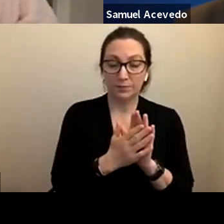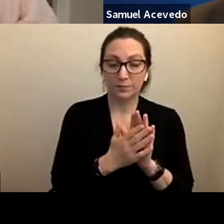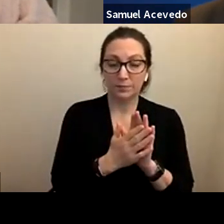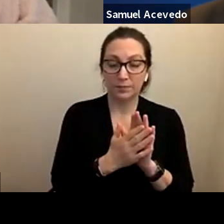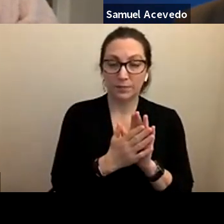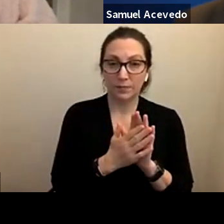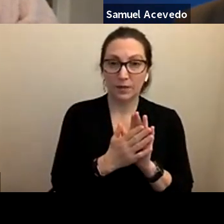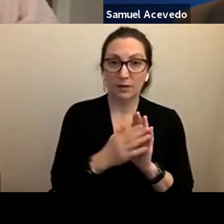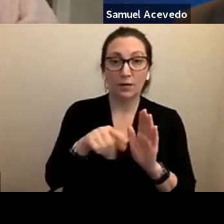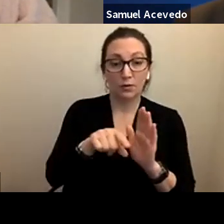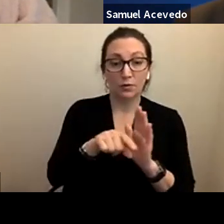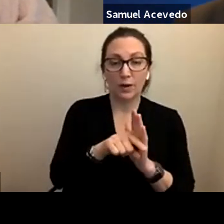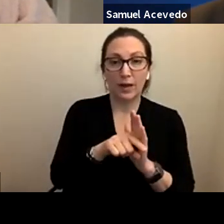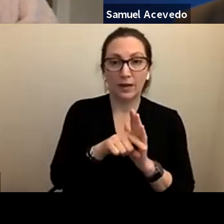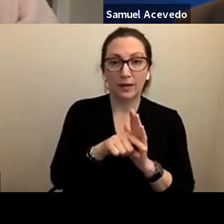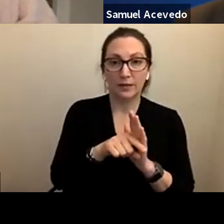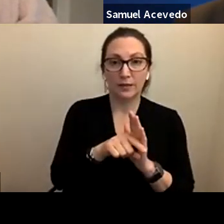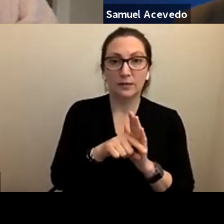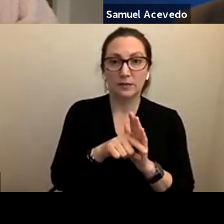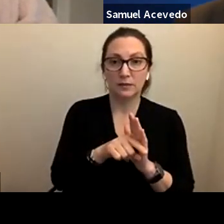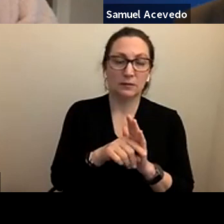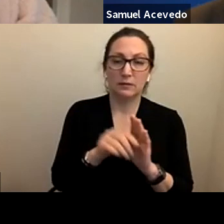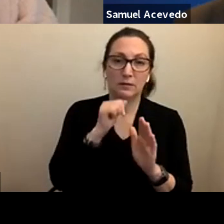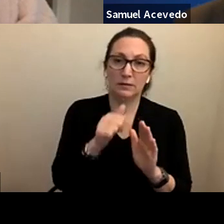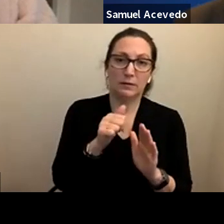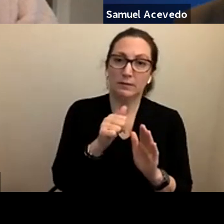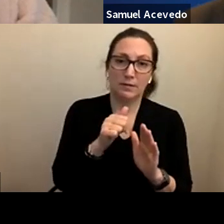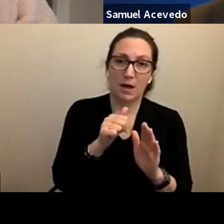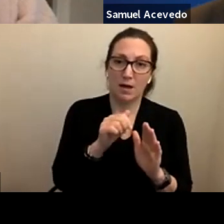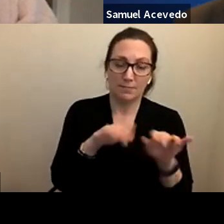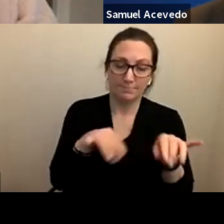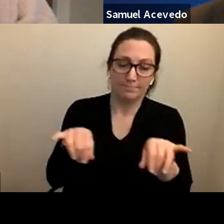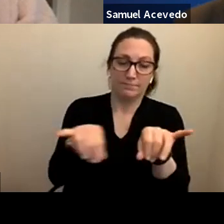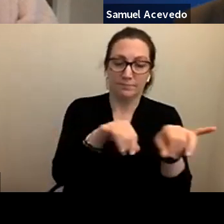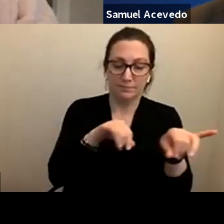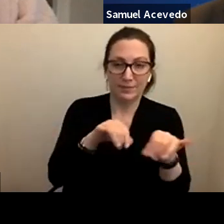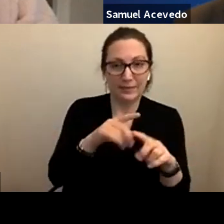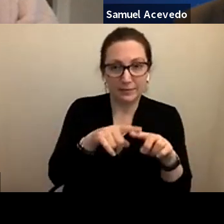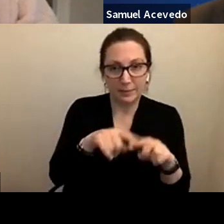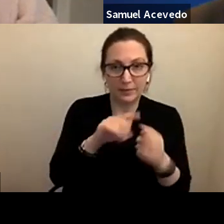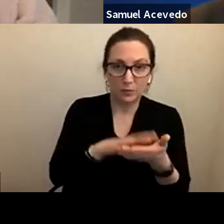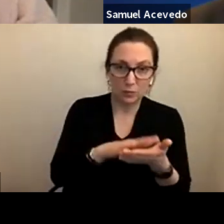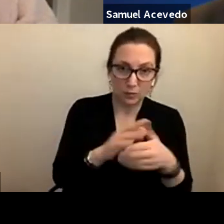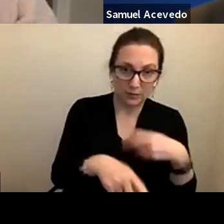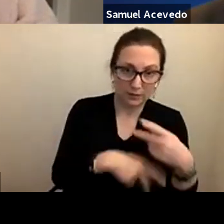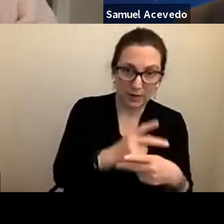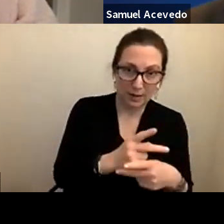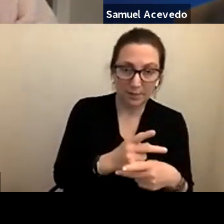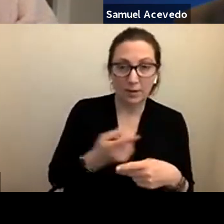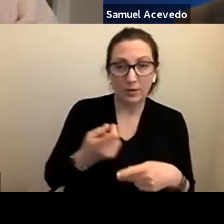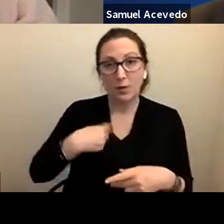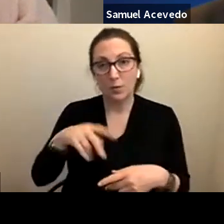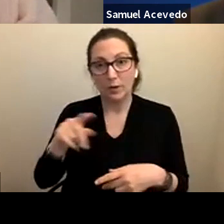grades have a huge level of subjectivity across school types, and that we were to ask whether it was school leaders or